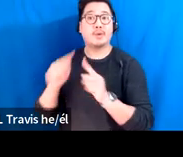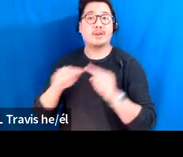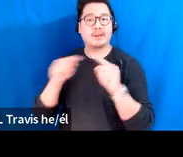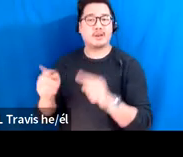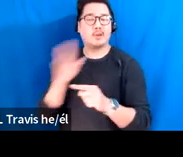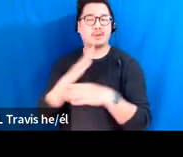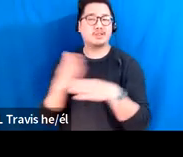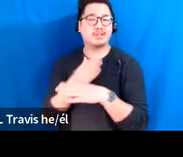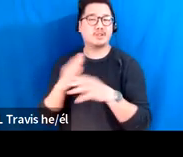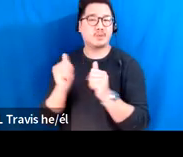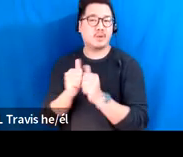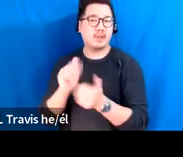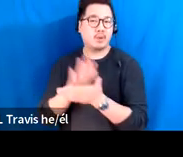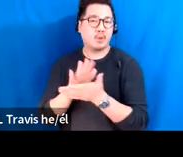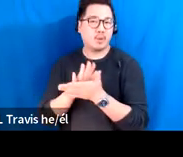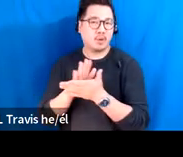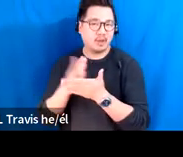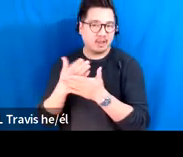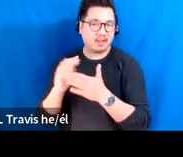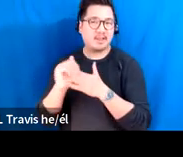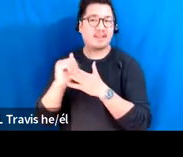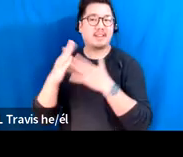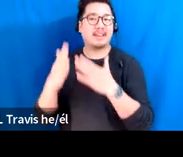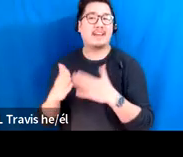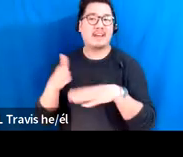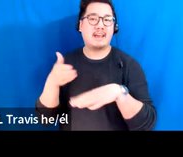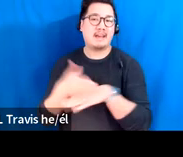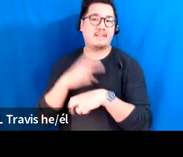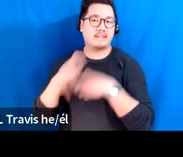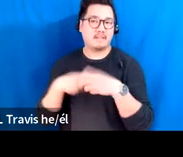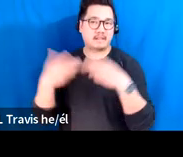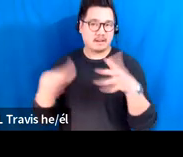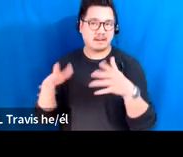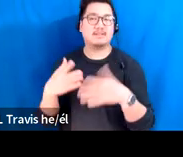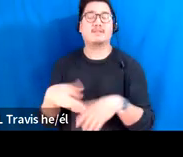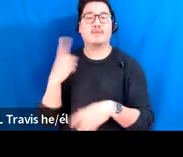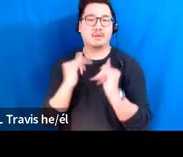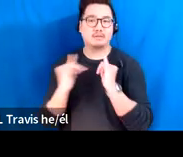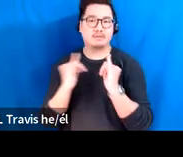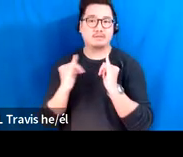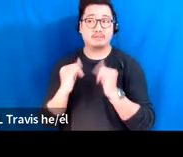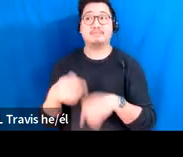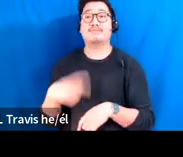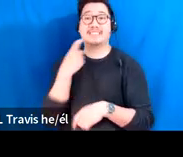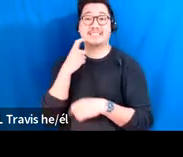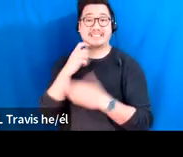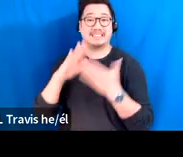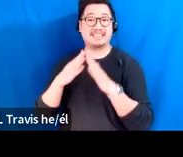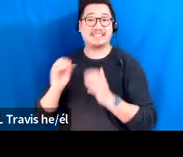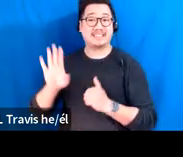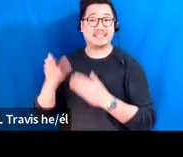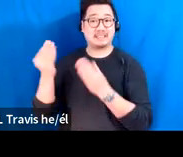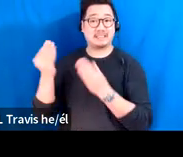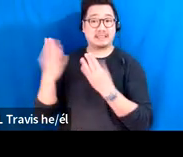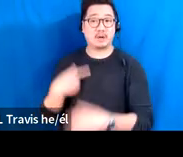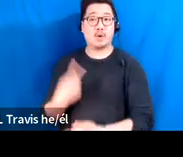leaders following the fairs for interviews as of this morning the city of boston informed us that 111 people